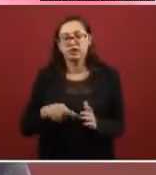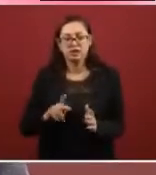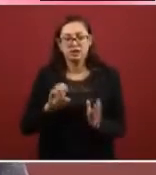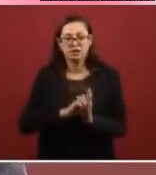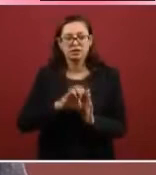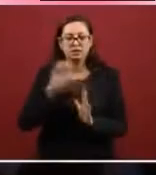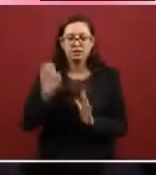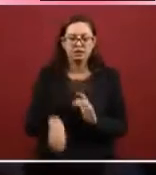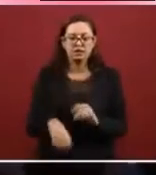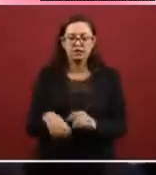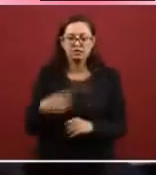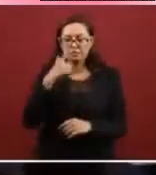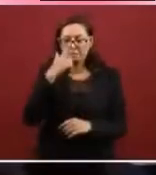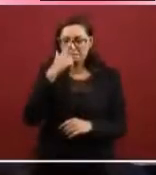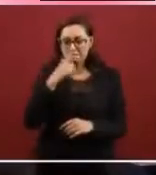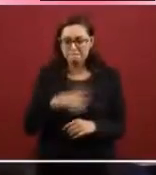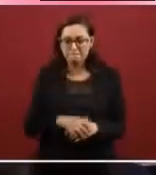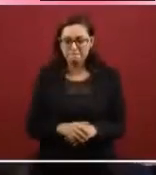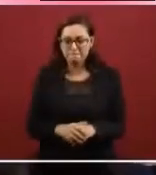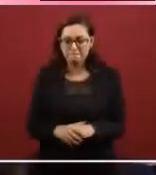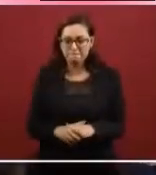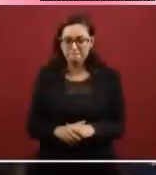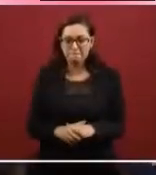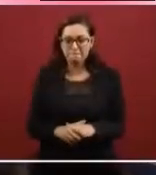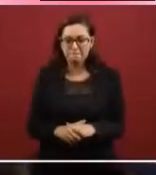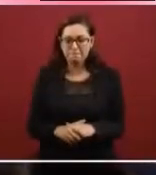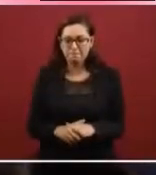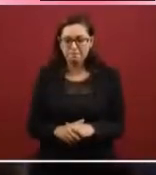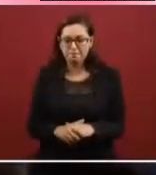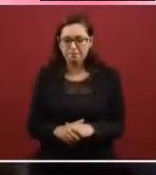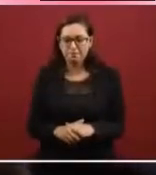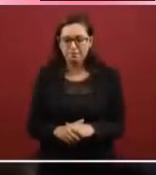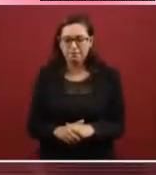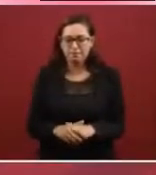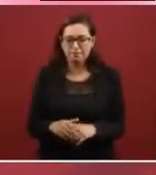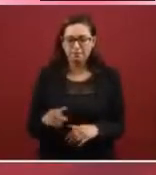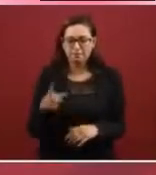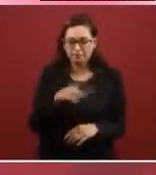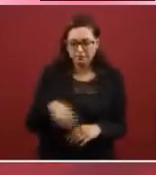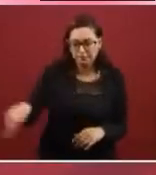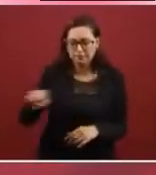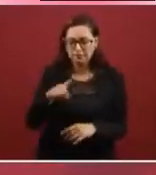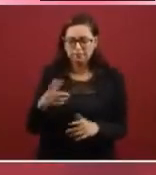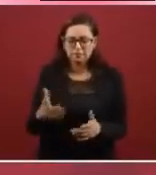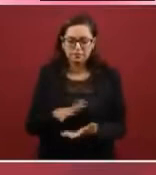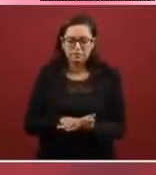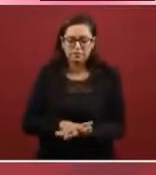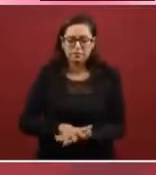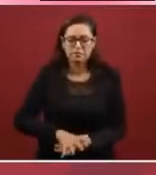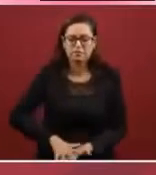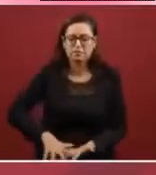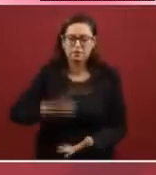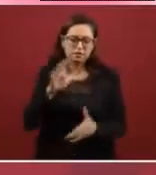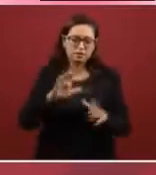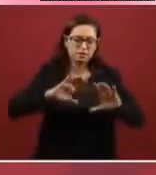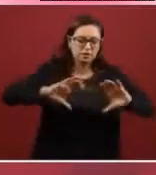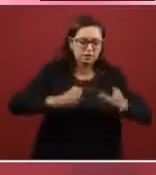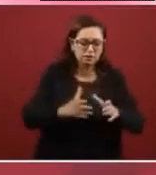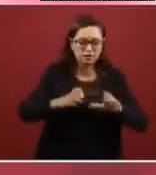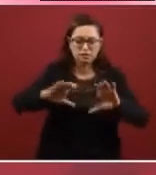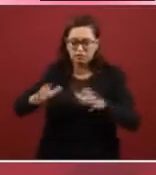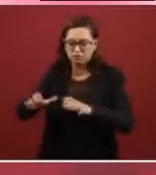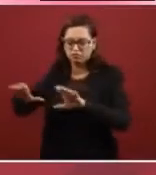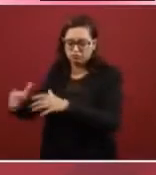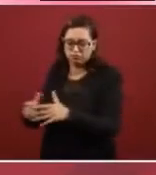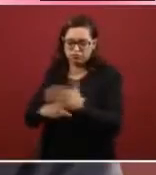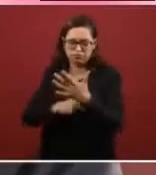in Istmo, la mayoría de las comunidades the majority of the communities want